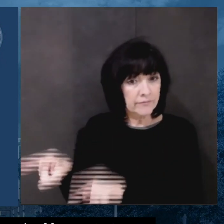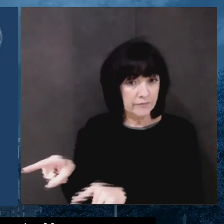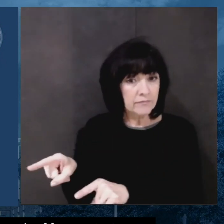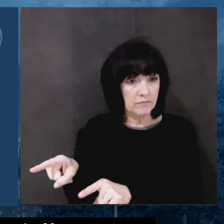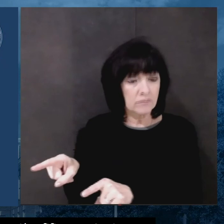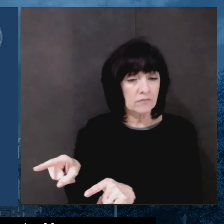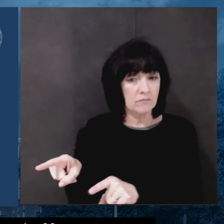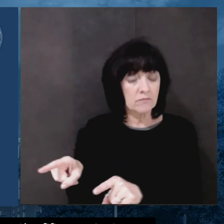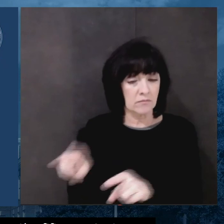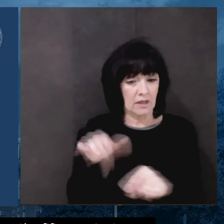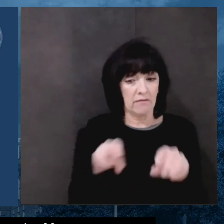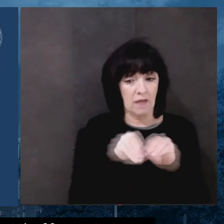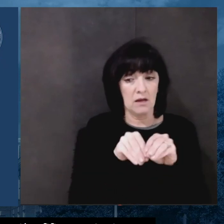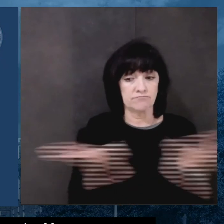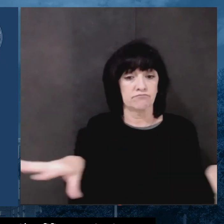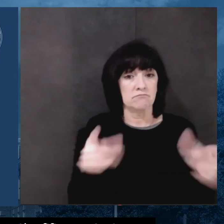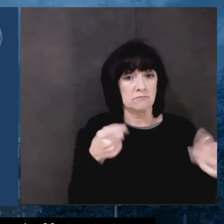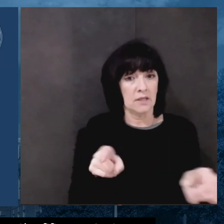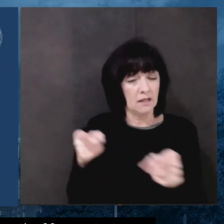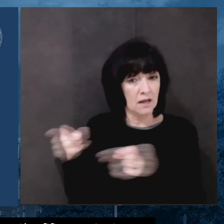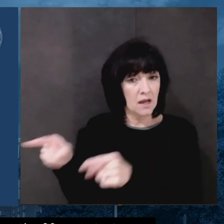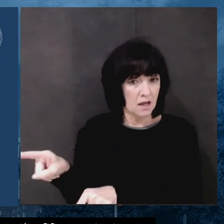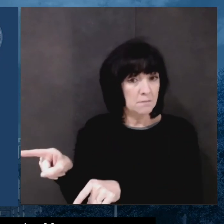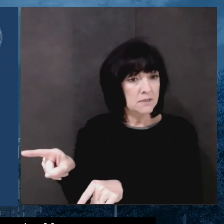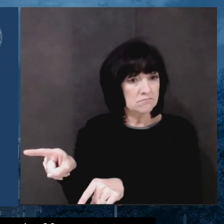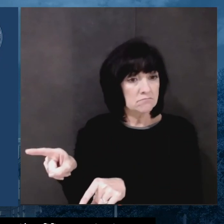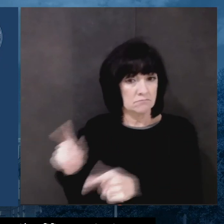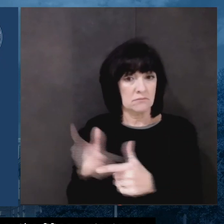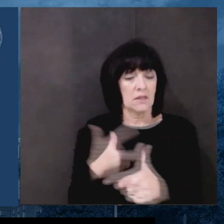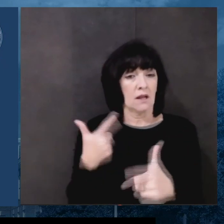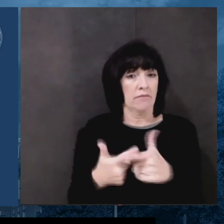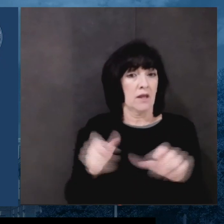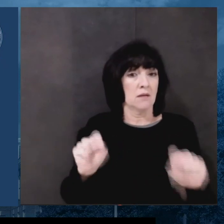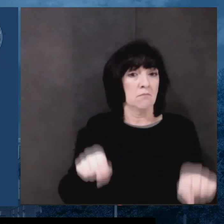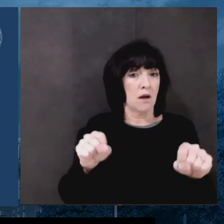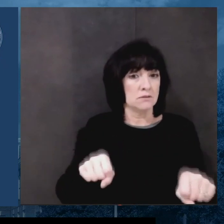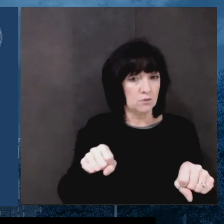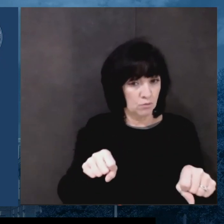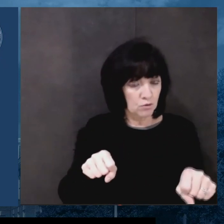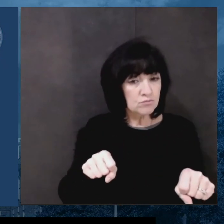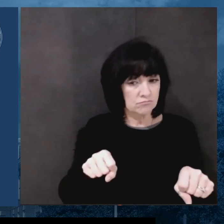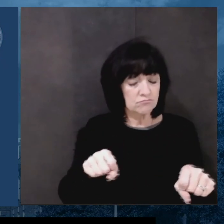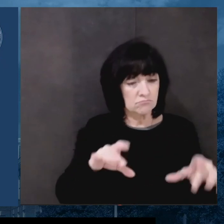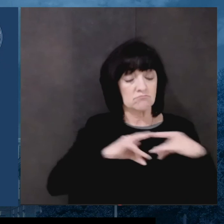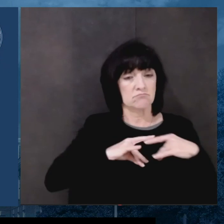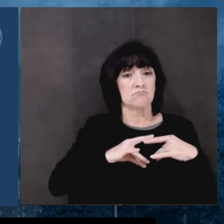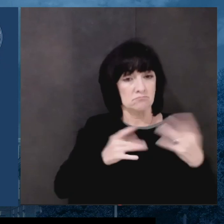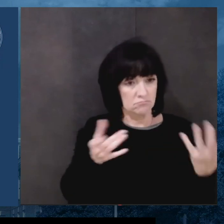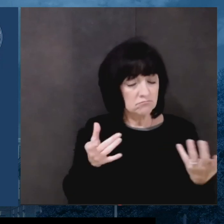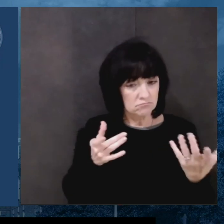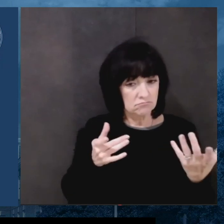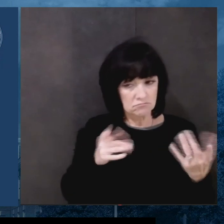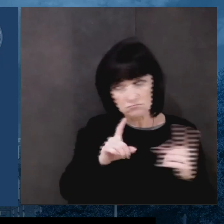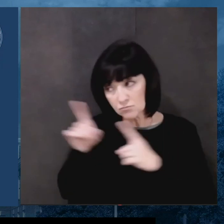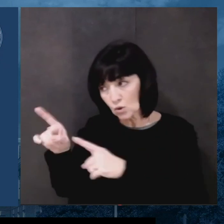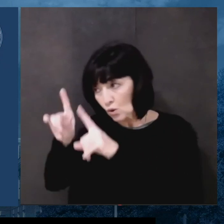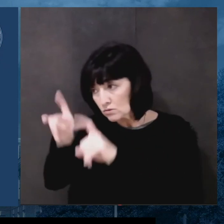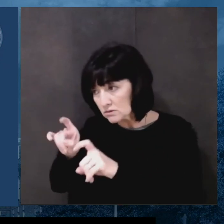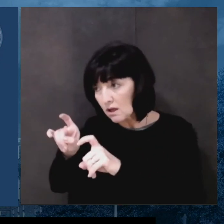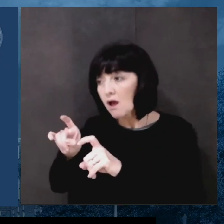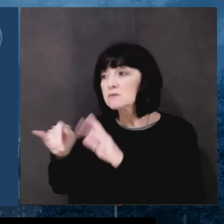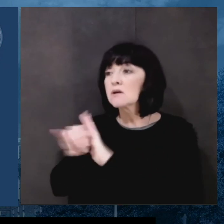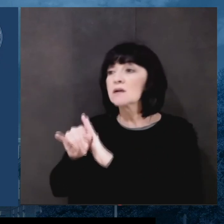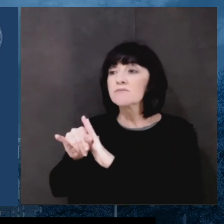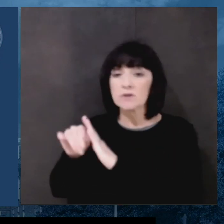transmission to occur. And then you're subject to testing positive and the limitations thereafter.